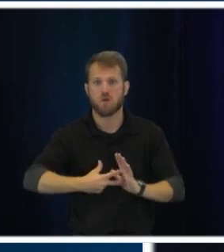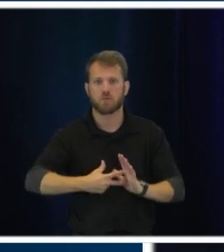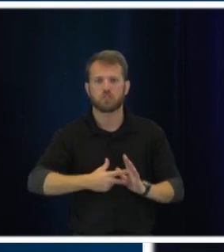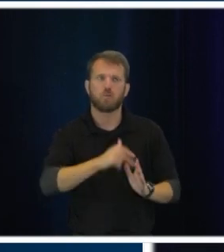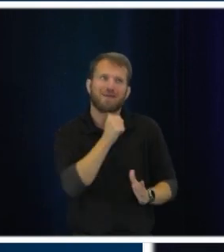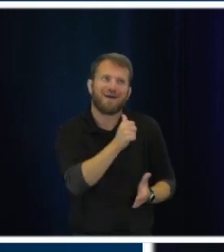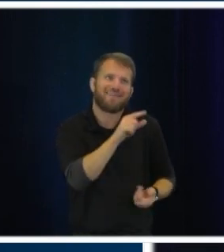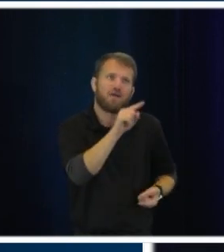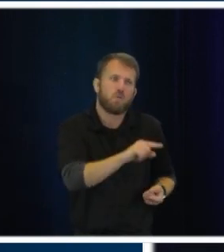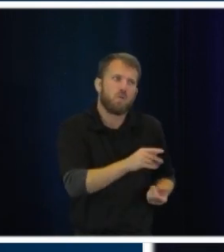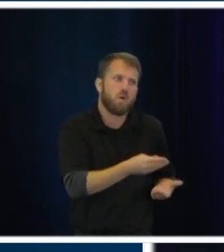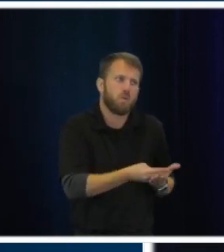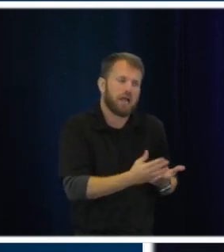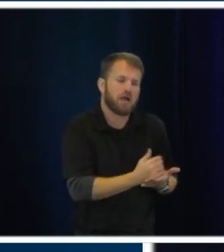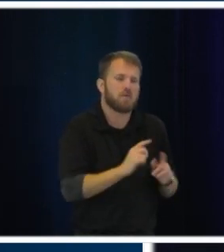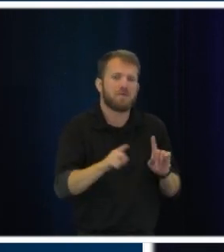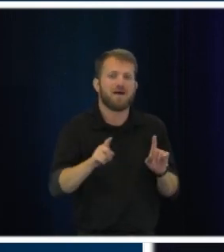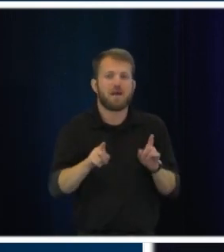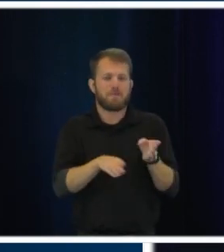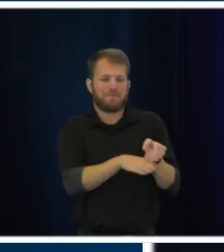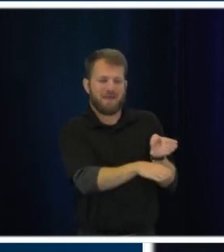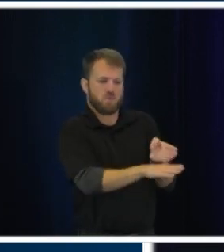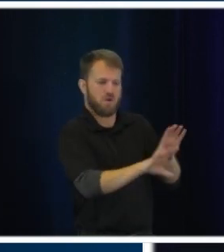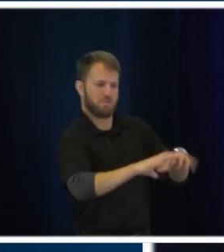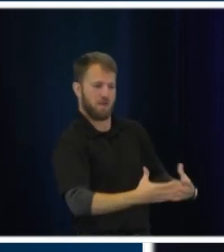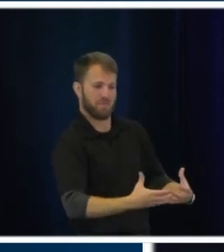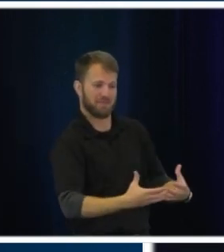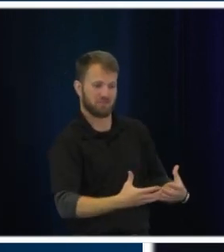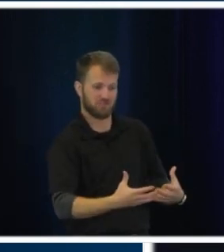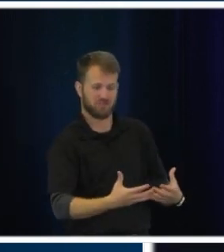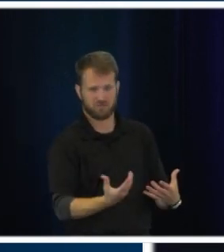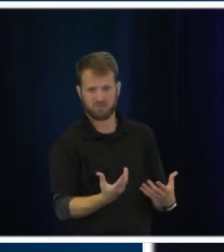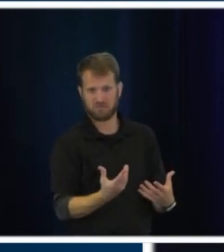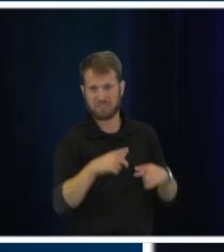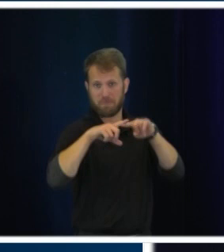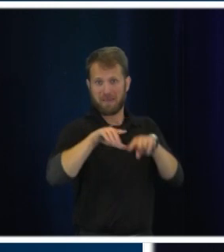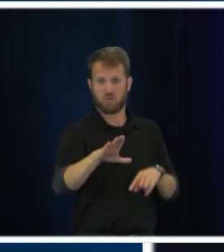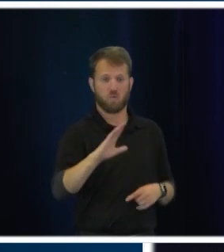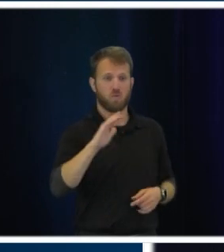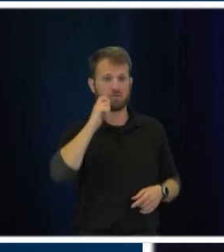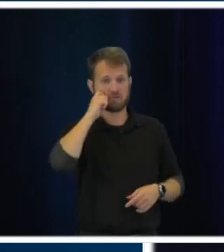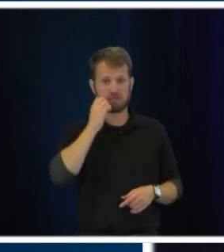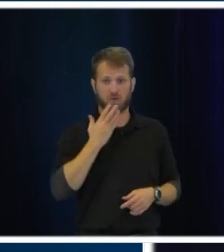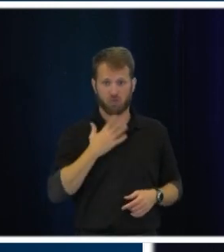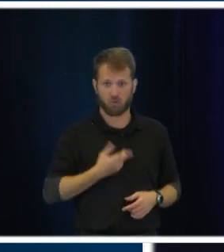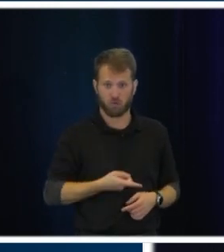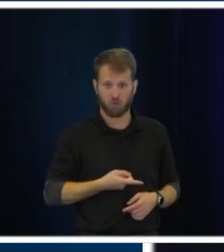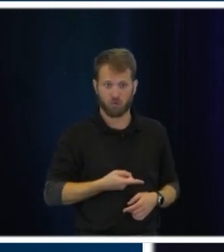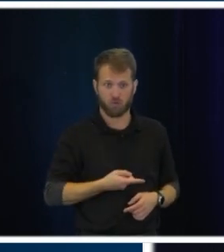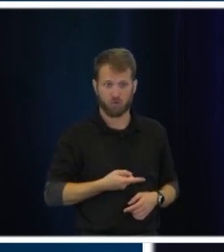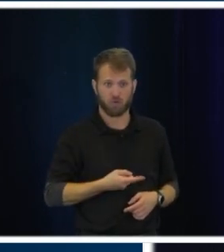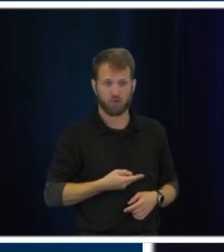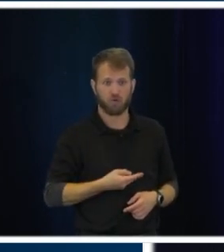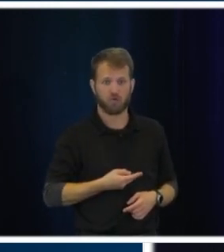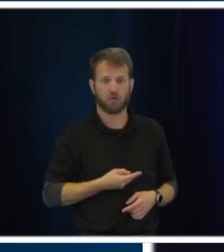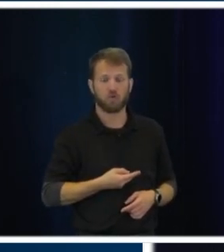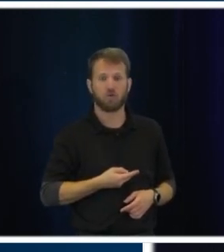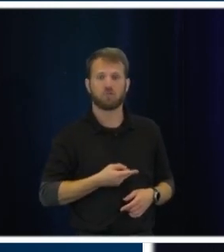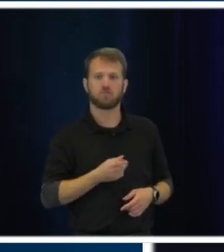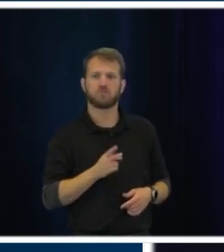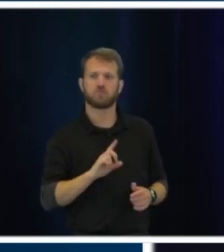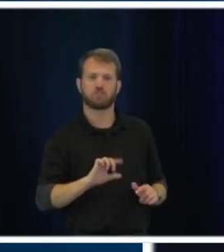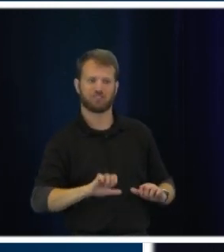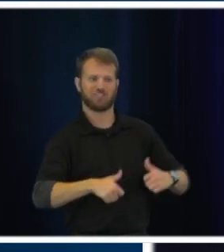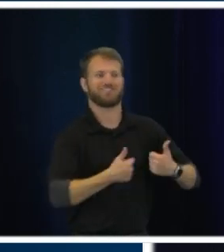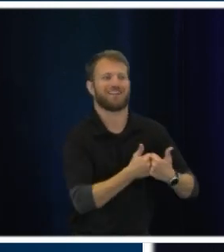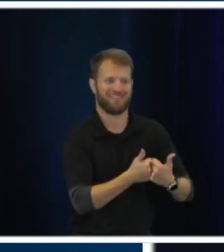minority populations, based on the color of your skin, were challenged to buy property. And